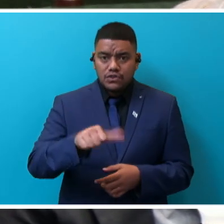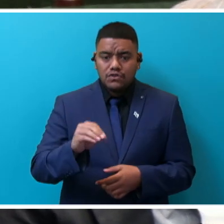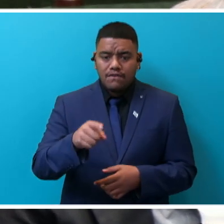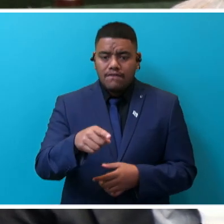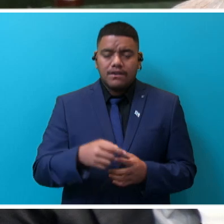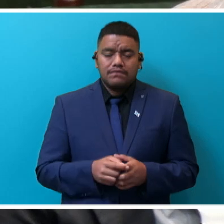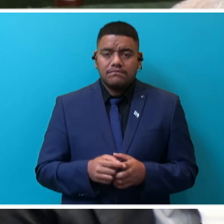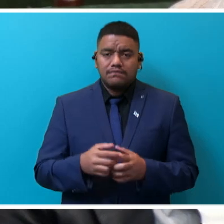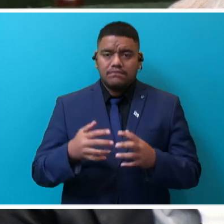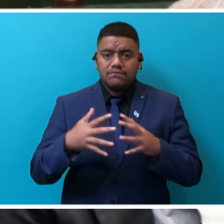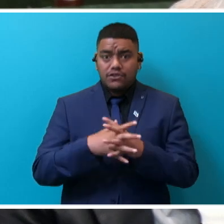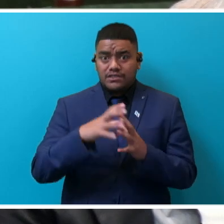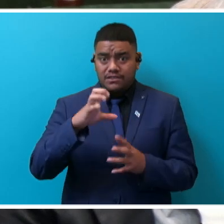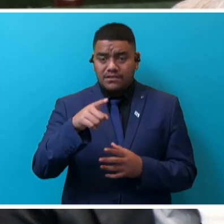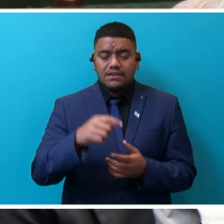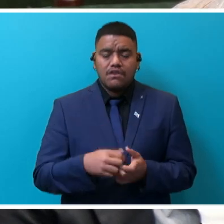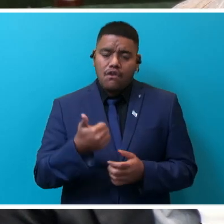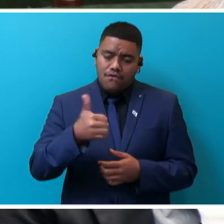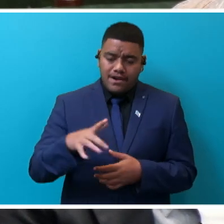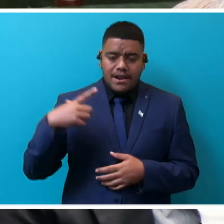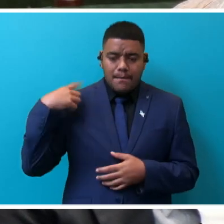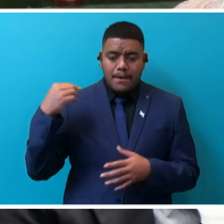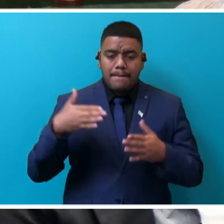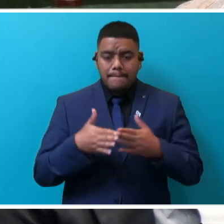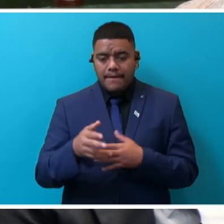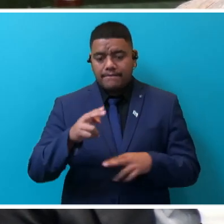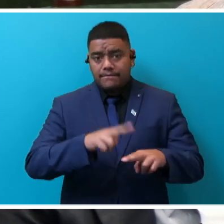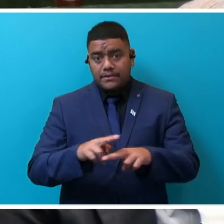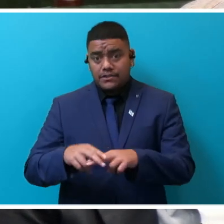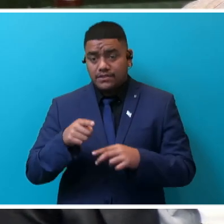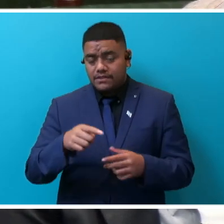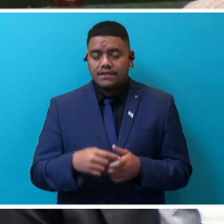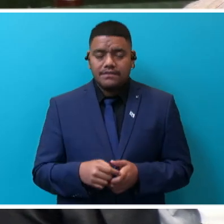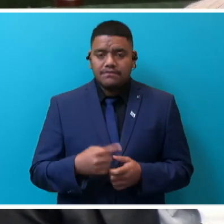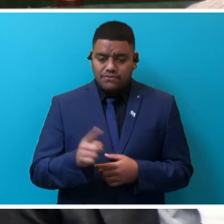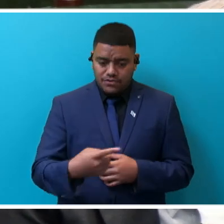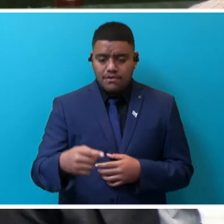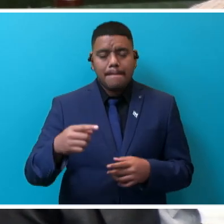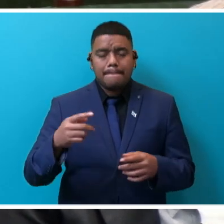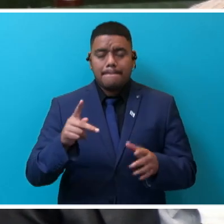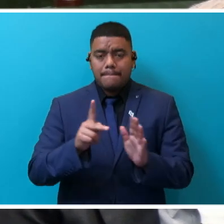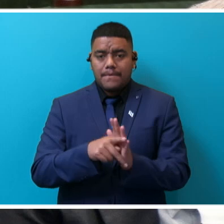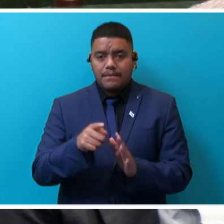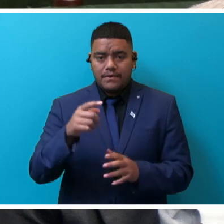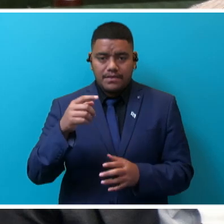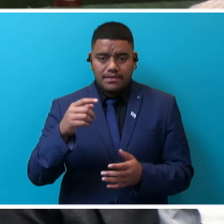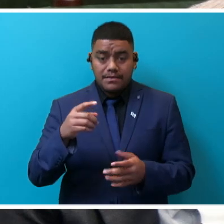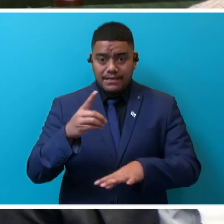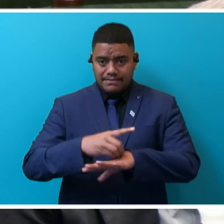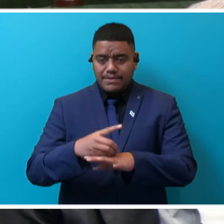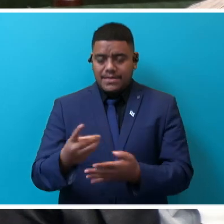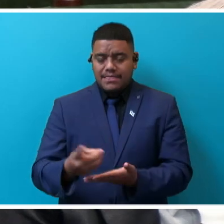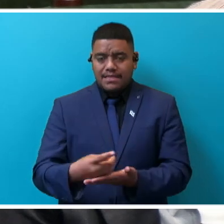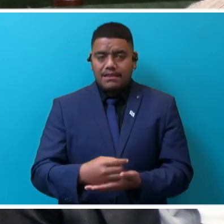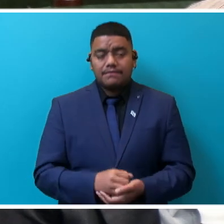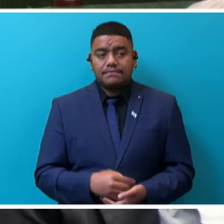short set of questions already applied by the Fiji Bureau of Statistics, which remains the government's primary collector of disability data. Mr. Speaker,